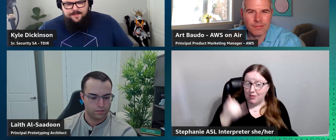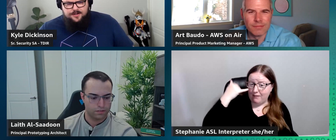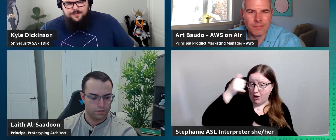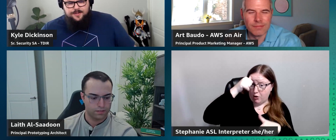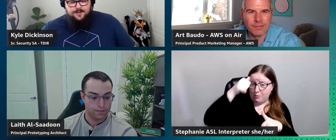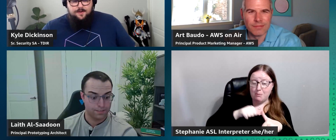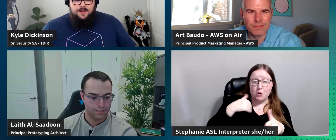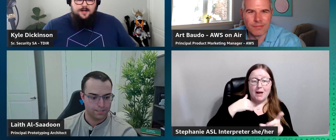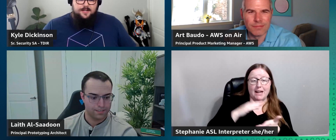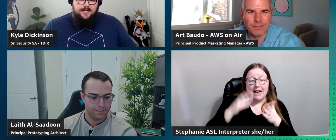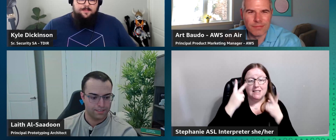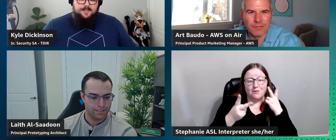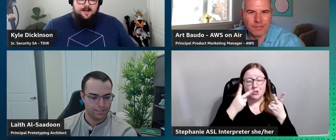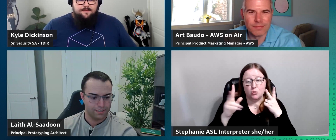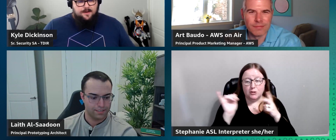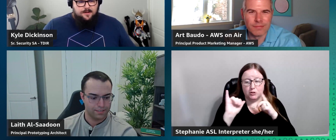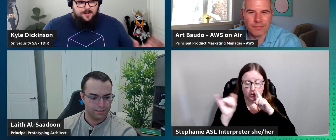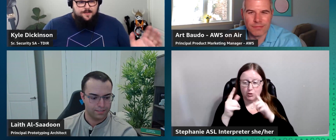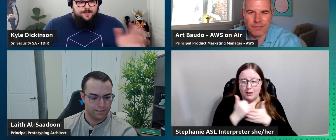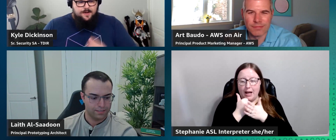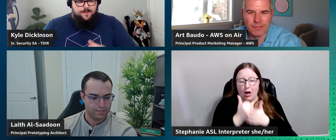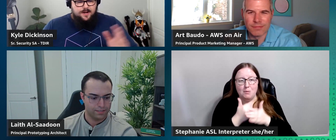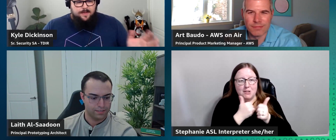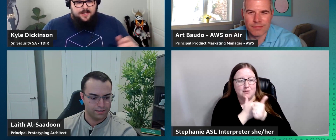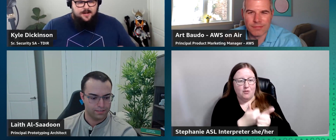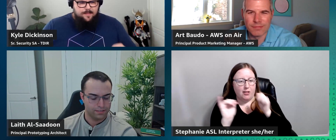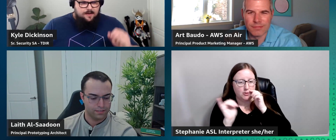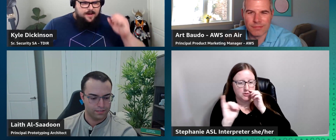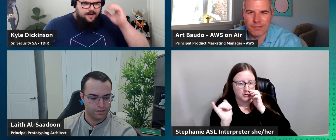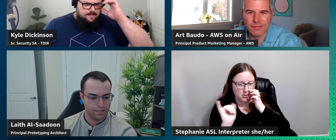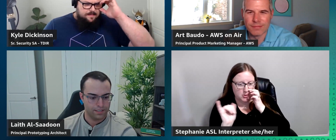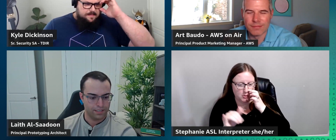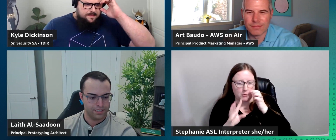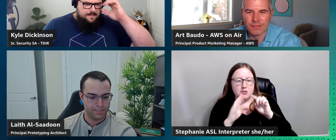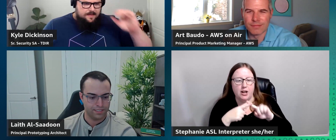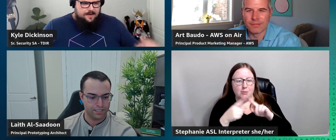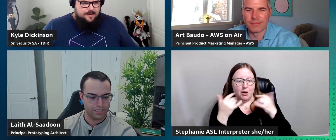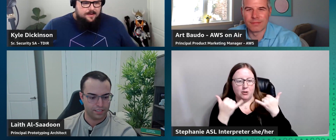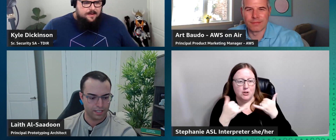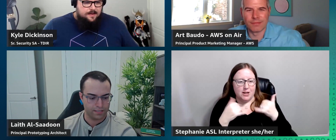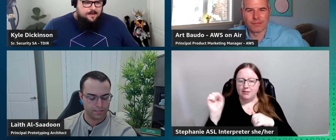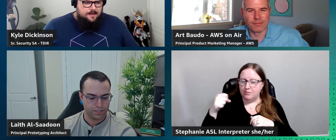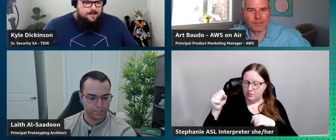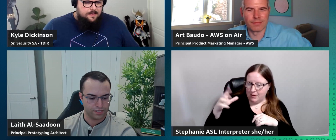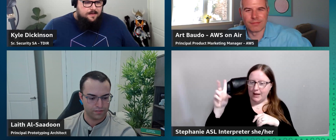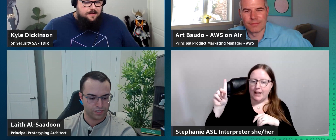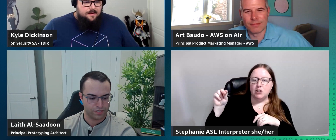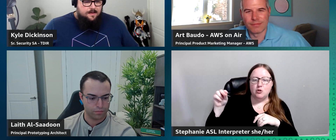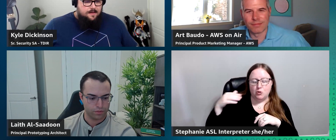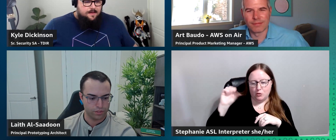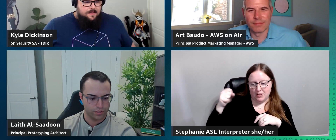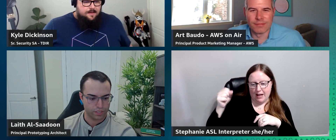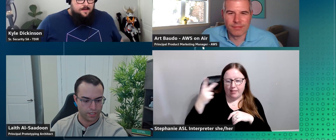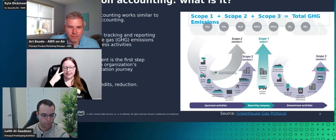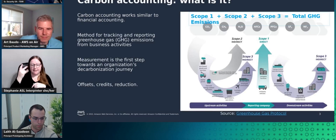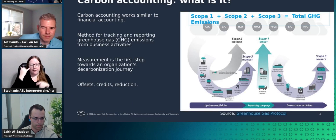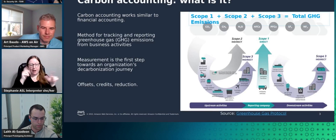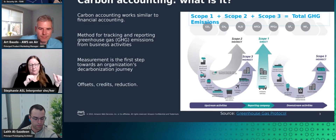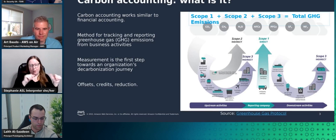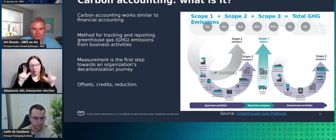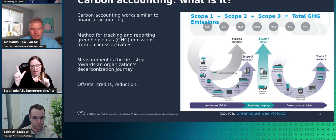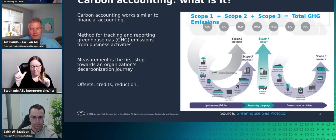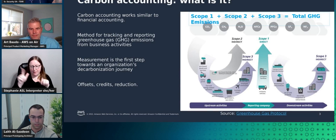little visuals to go along to help us kind of follow along with what we're going to be talking about, right? I did, yeah. So let's see if I can pull those